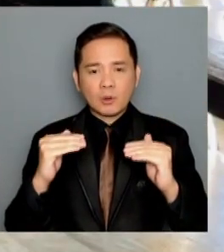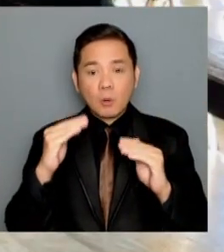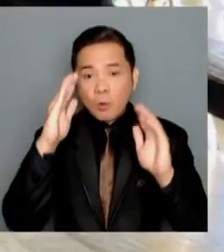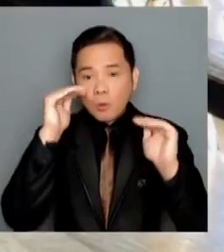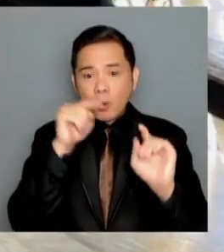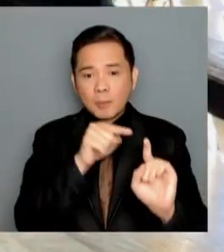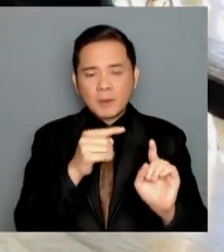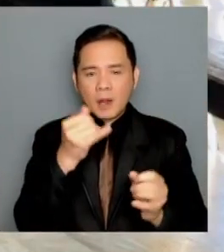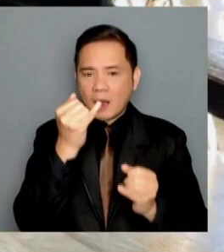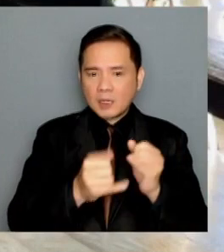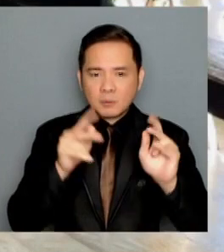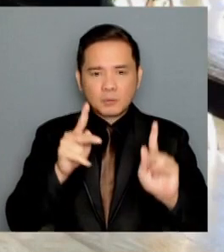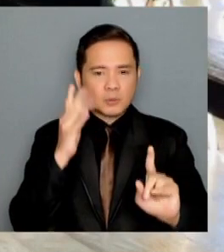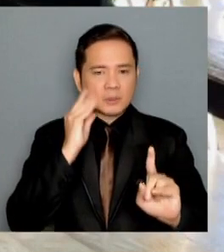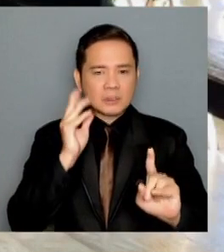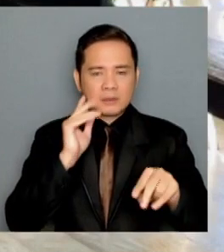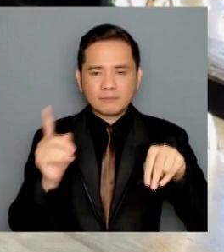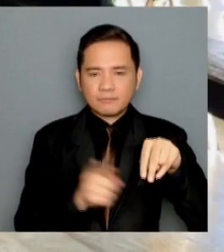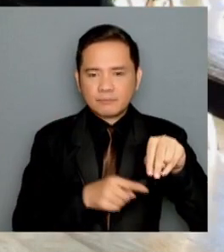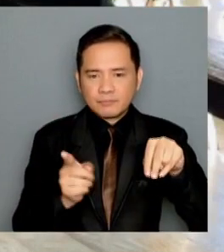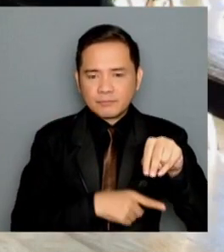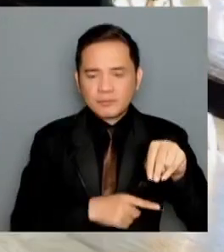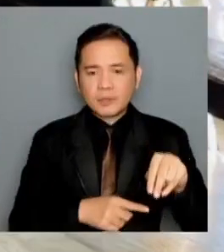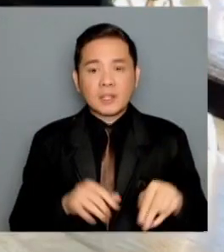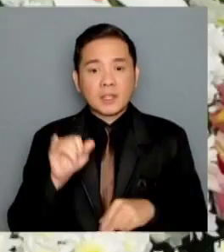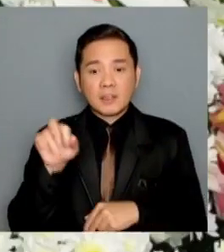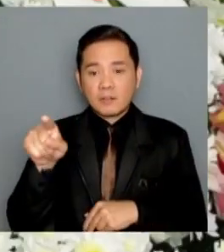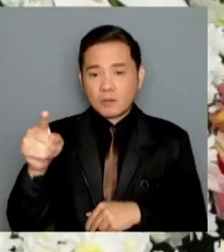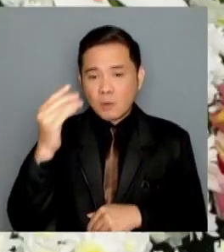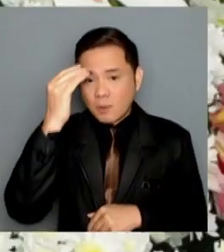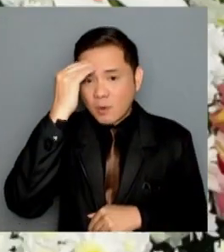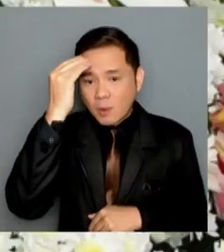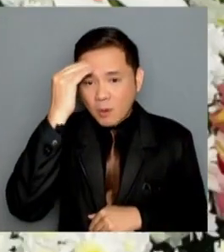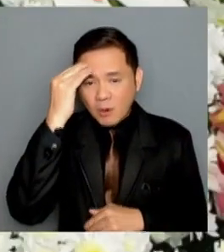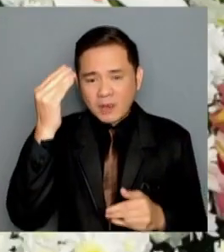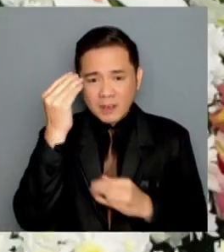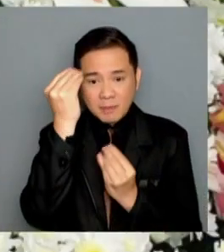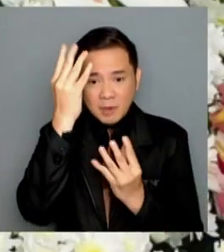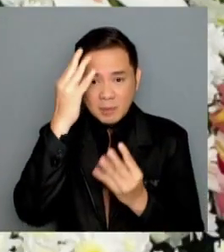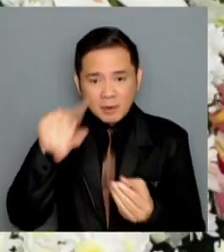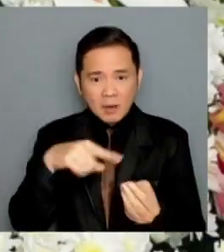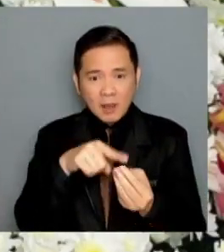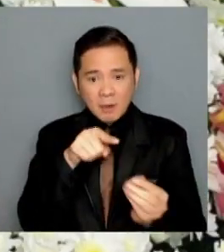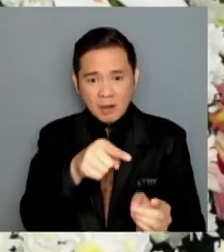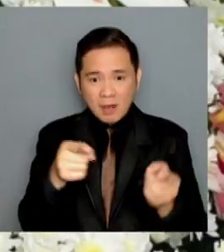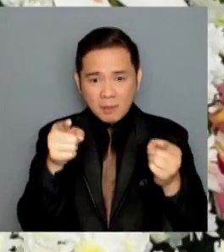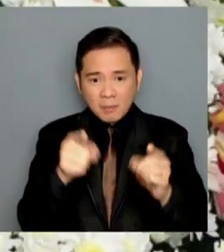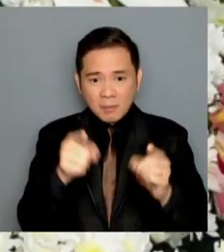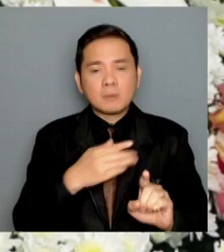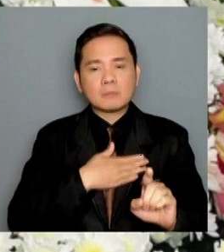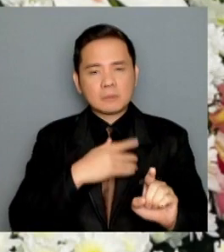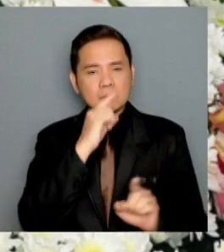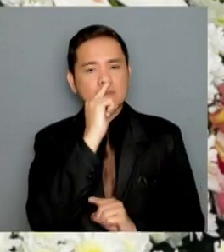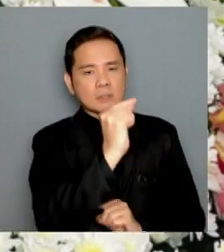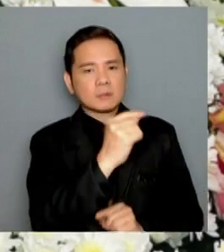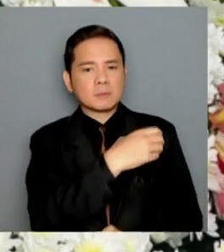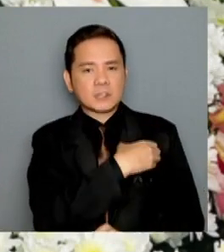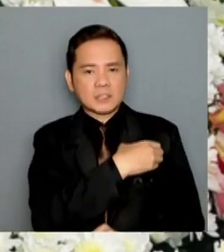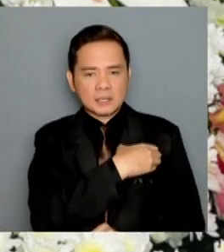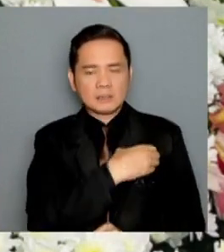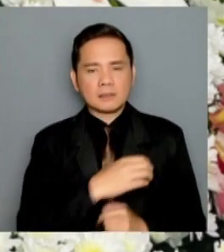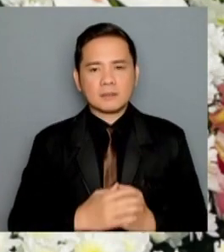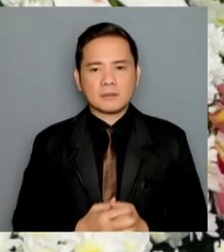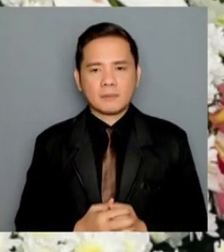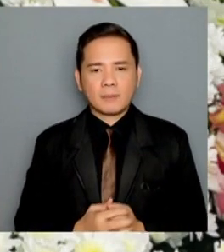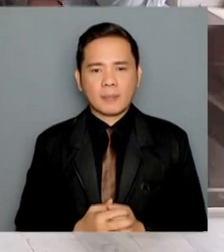of their loved one to surface and cooperate with authorities. According to Joffrey, the suspects and the